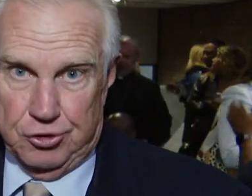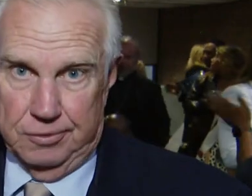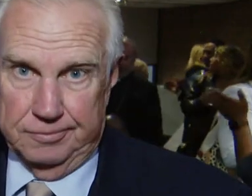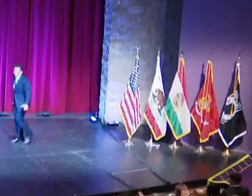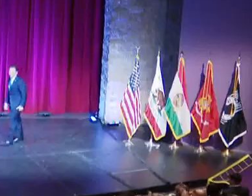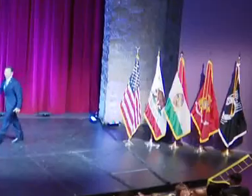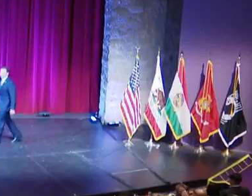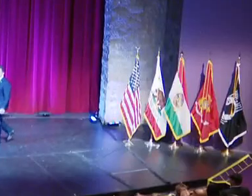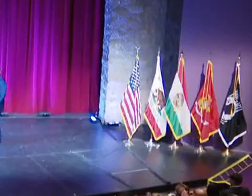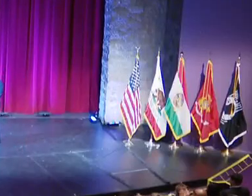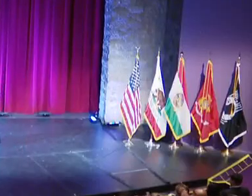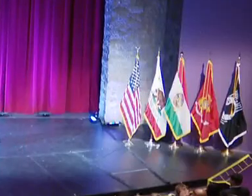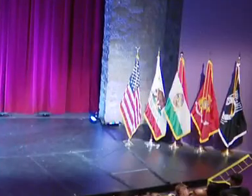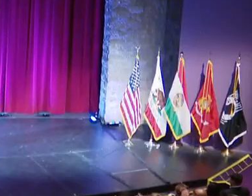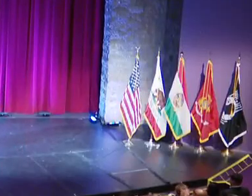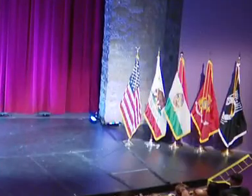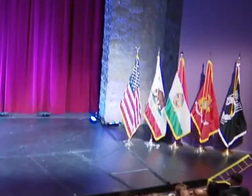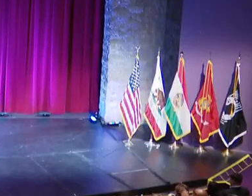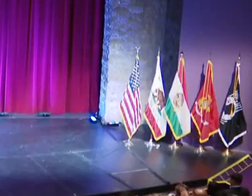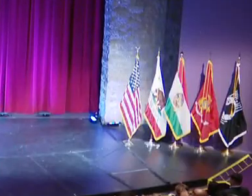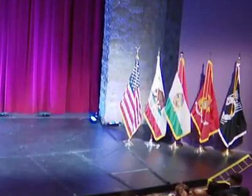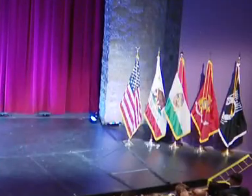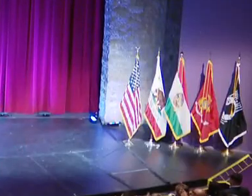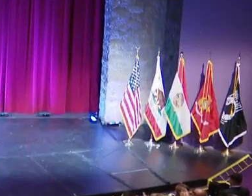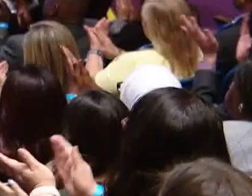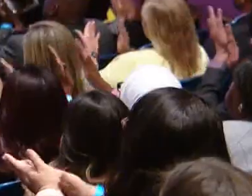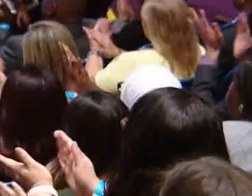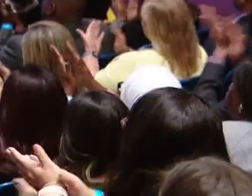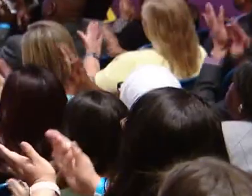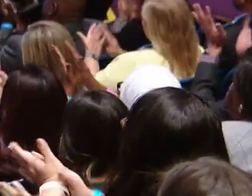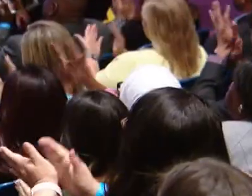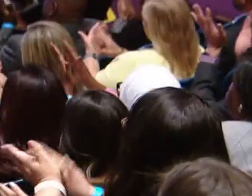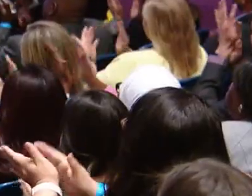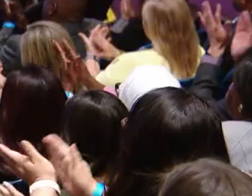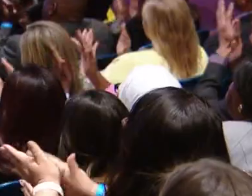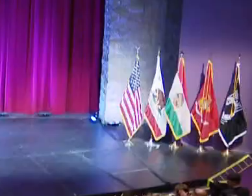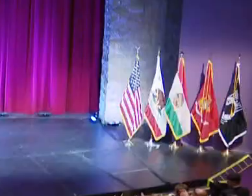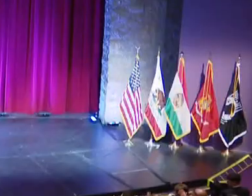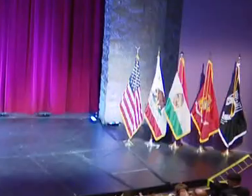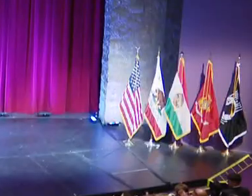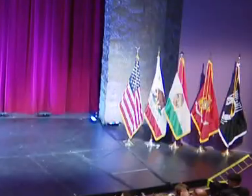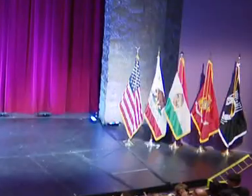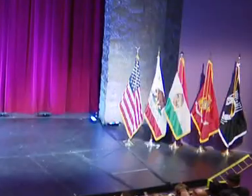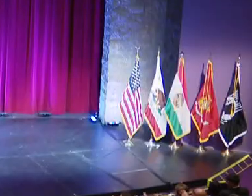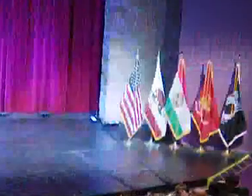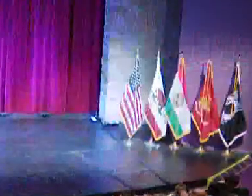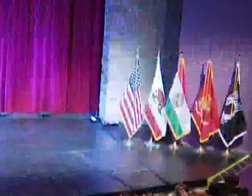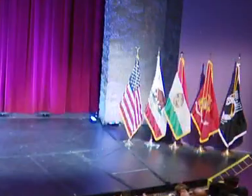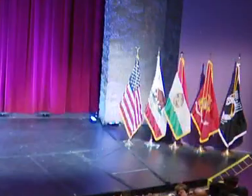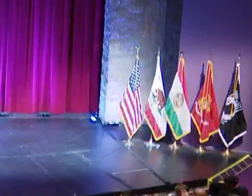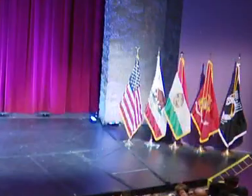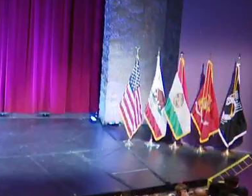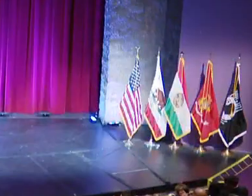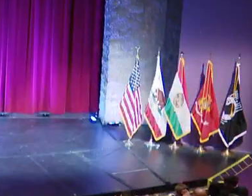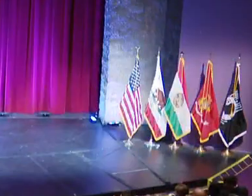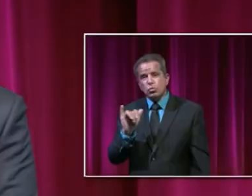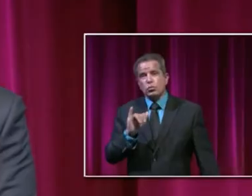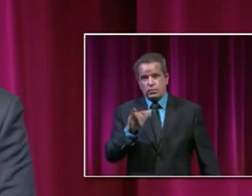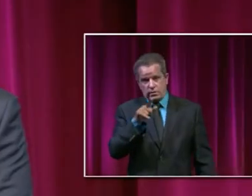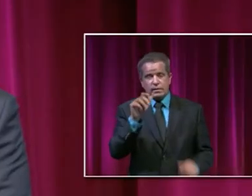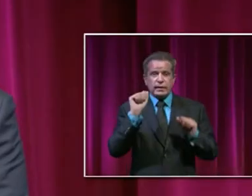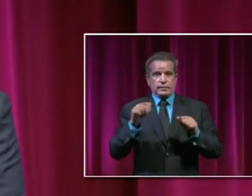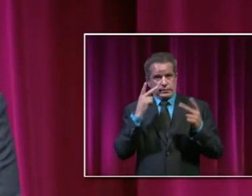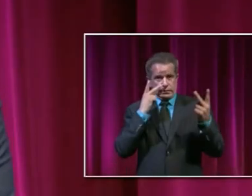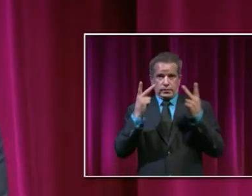the future. The crowd gave the supervisor a warm welcome, and he jumped right in with his view of how we're doing post-COVID.